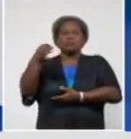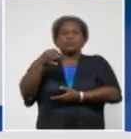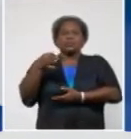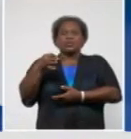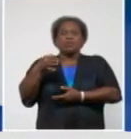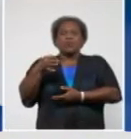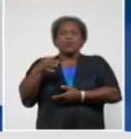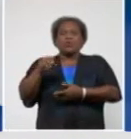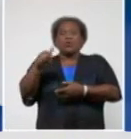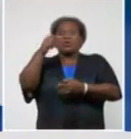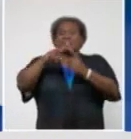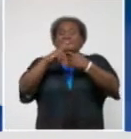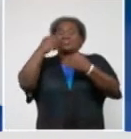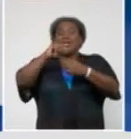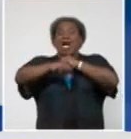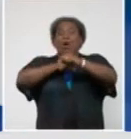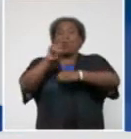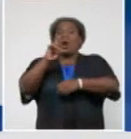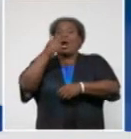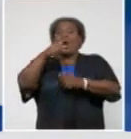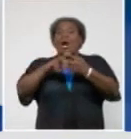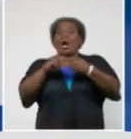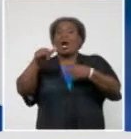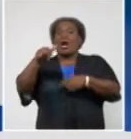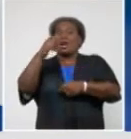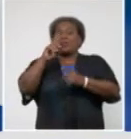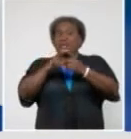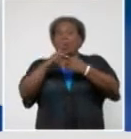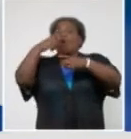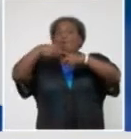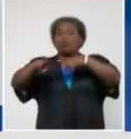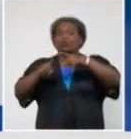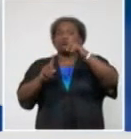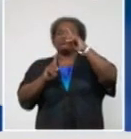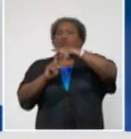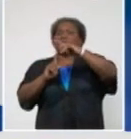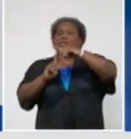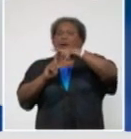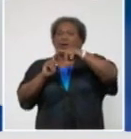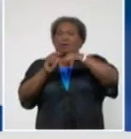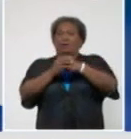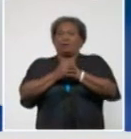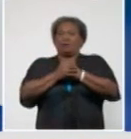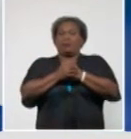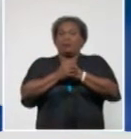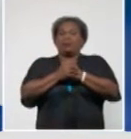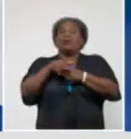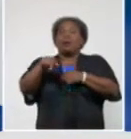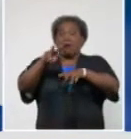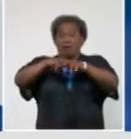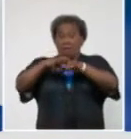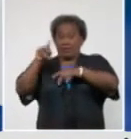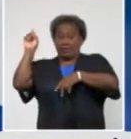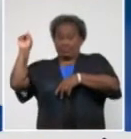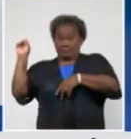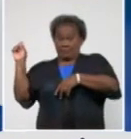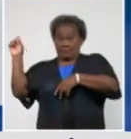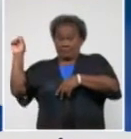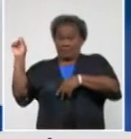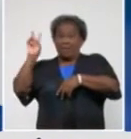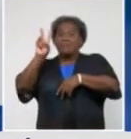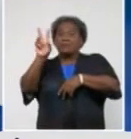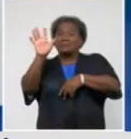to the municipalities of Arroyo Naranjo with 5, 4 each to